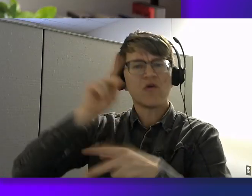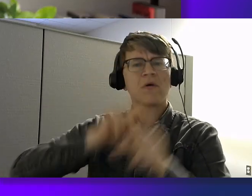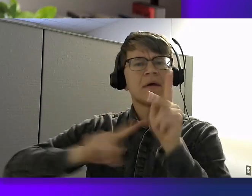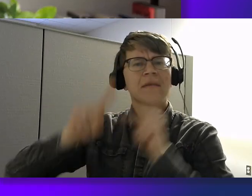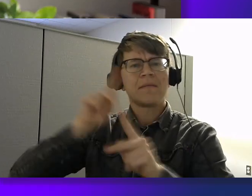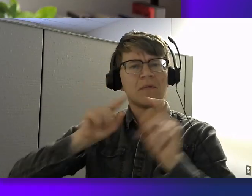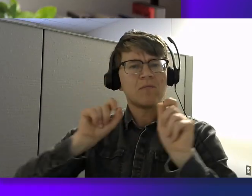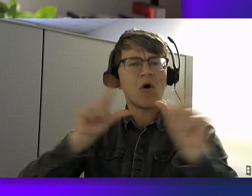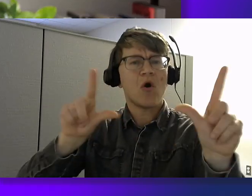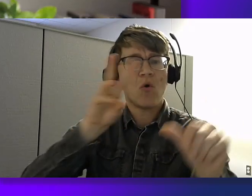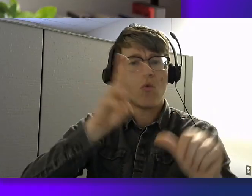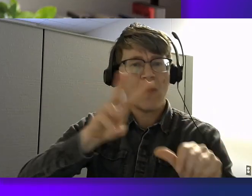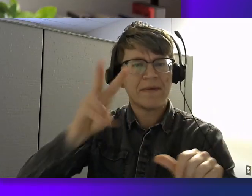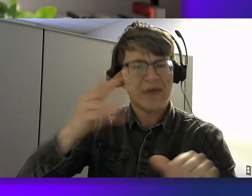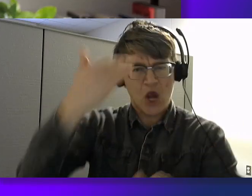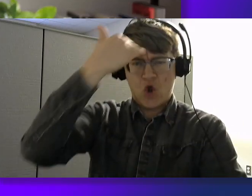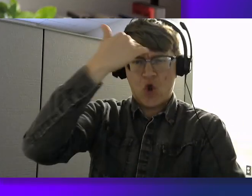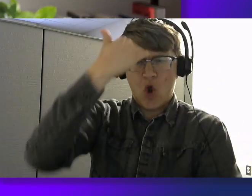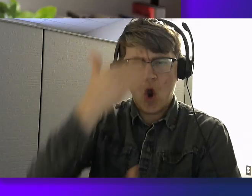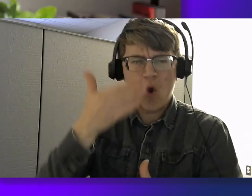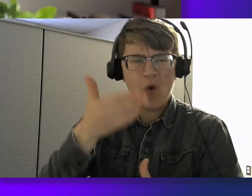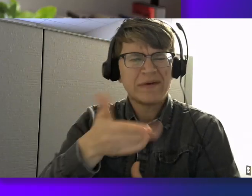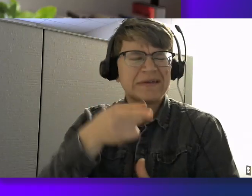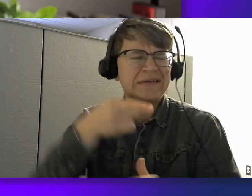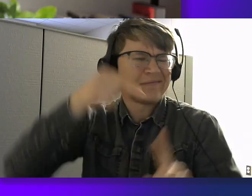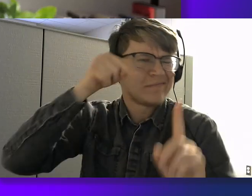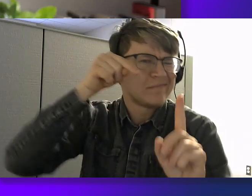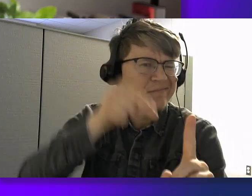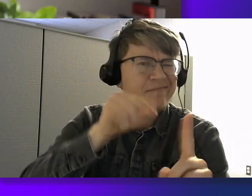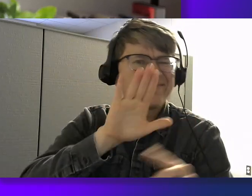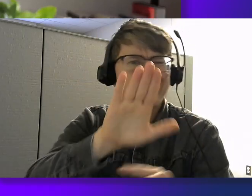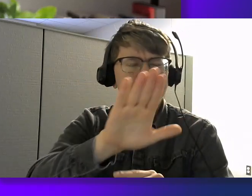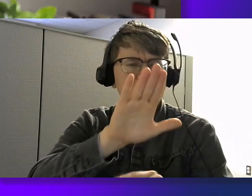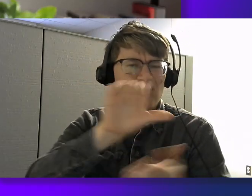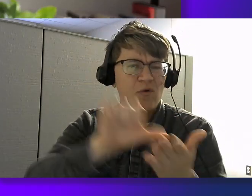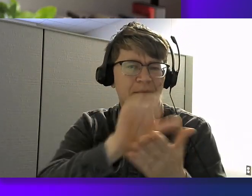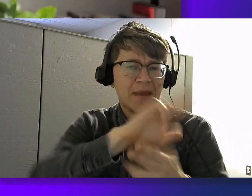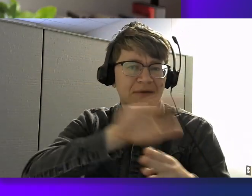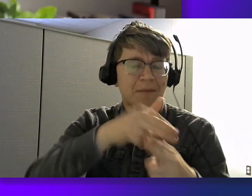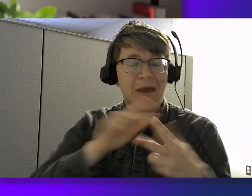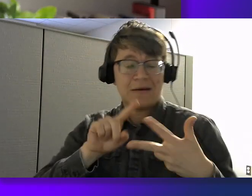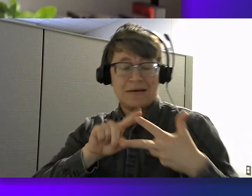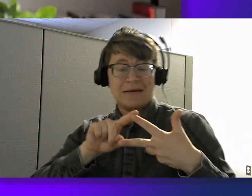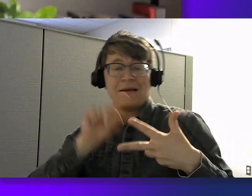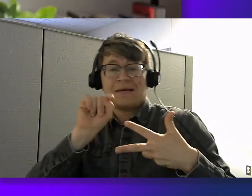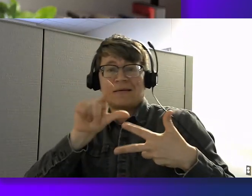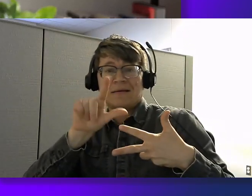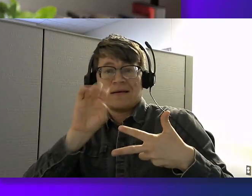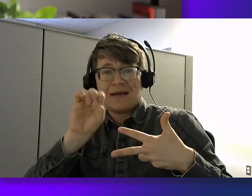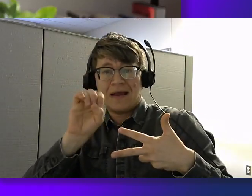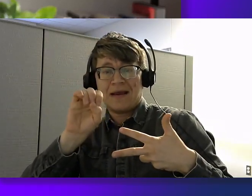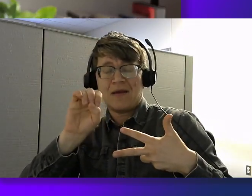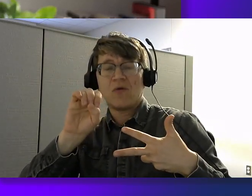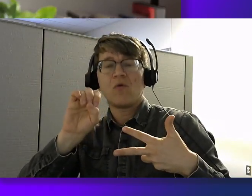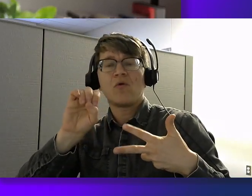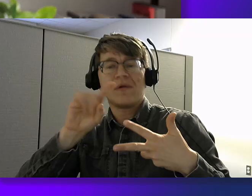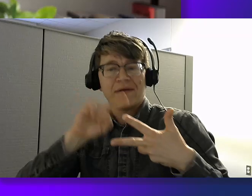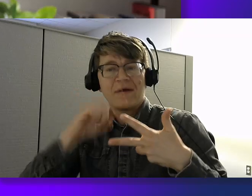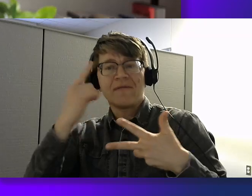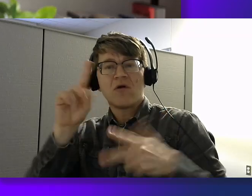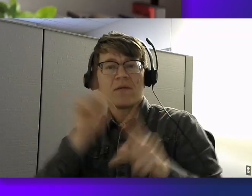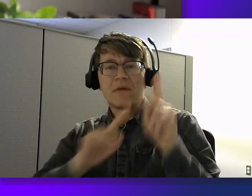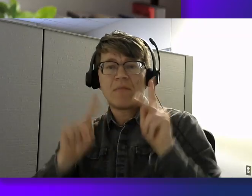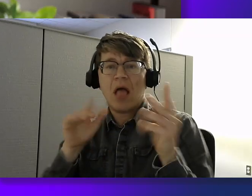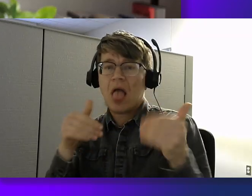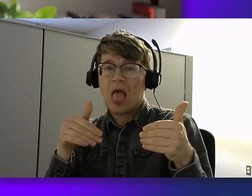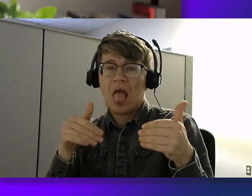about. Your title tag, on the other hand, is meant for people who aren't yet on your website. It's what's displayed in the search engine